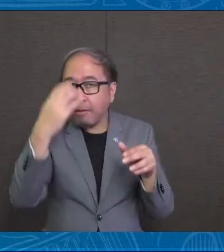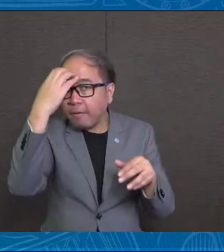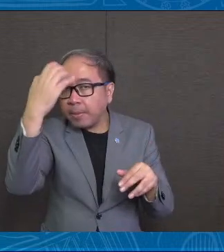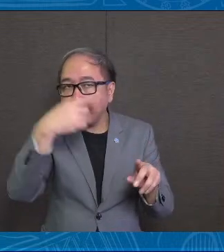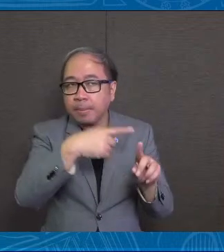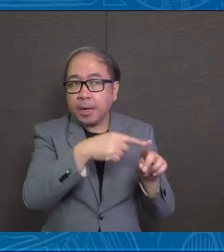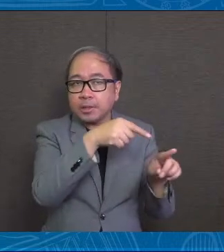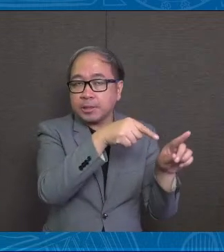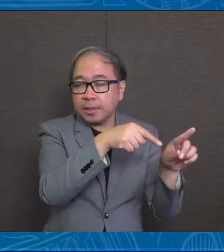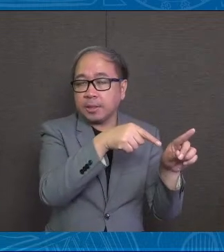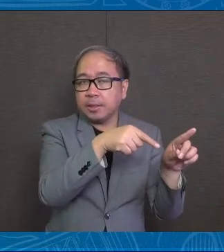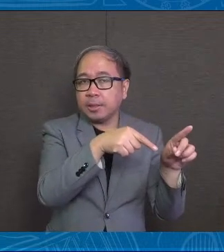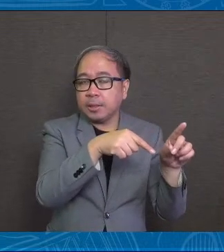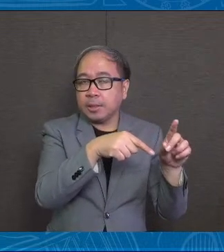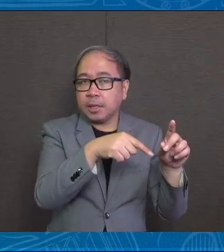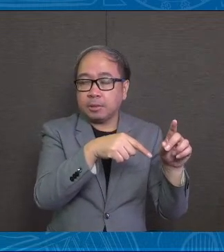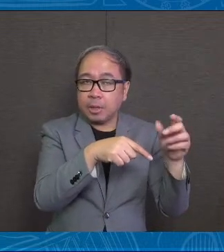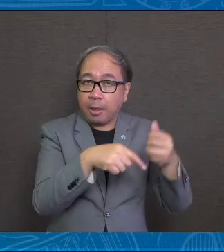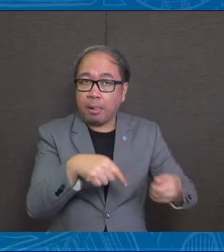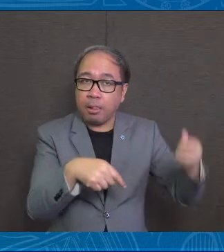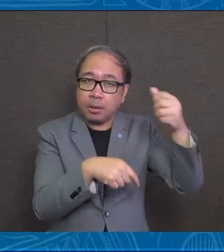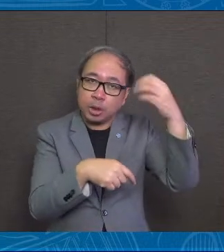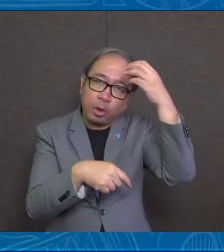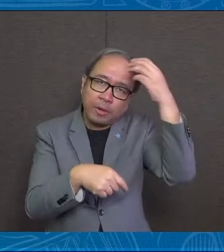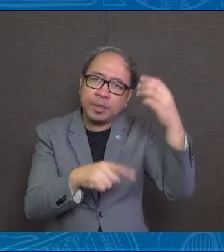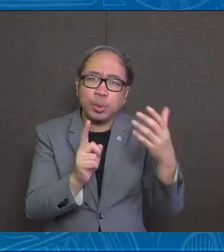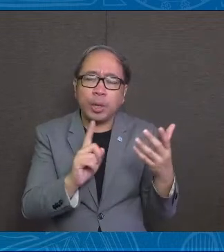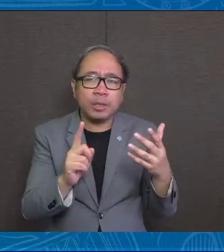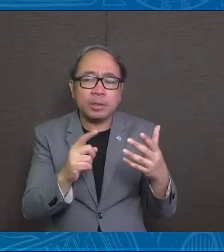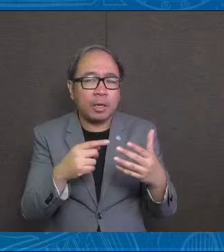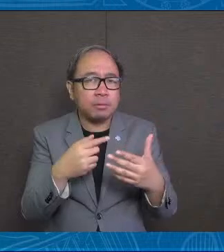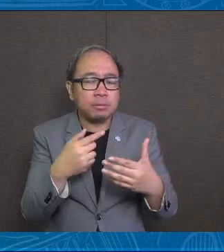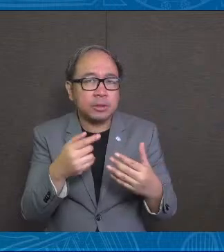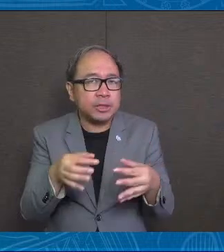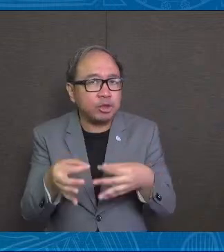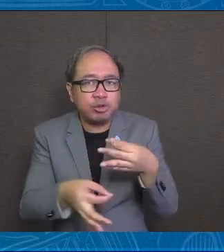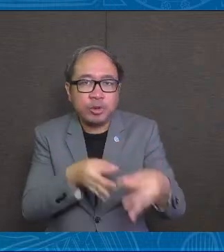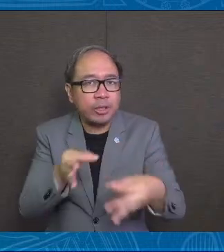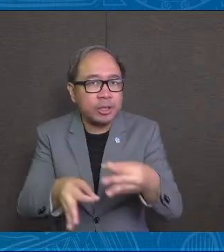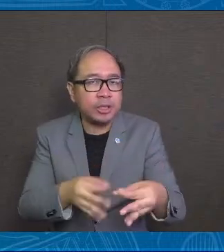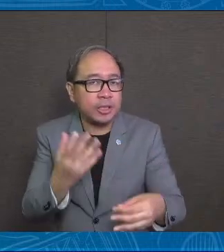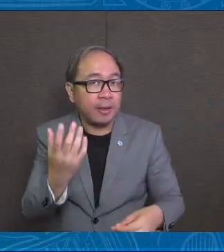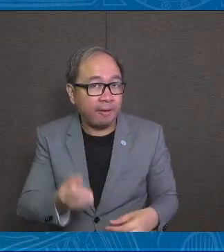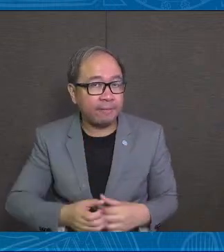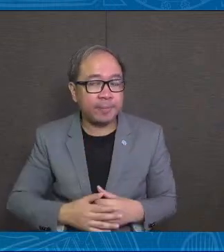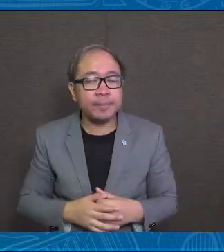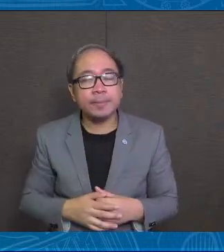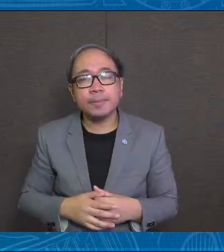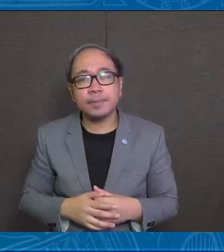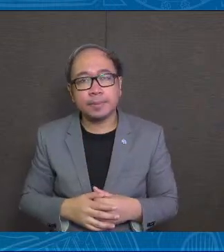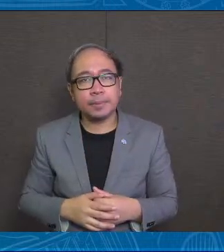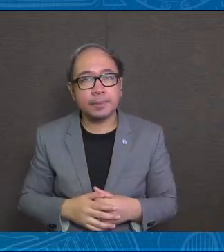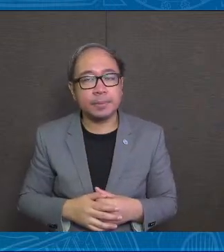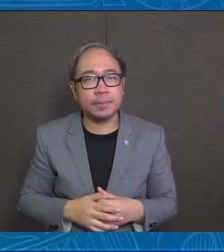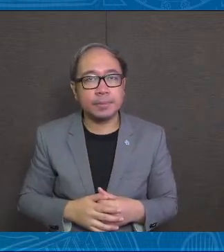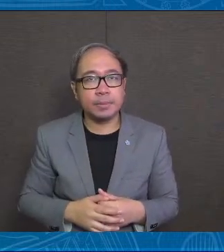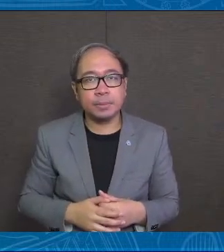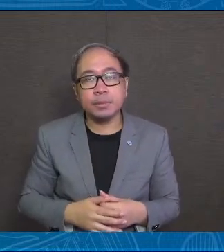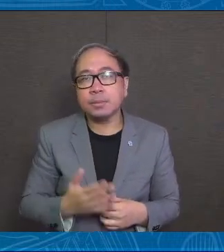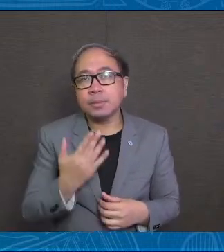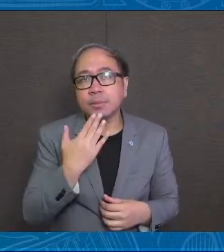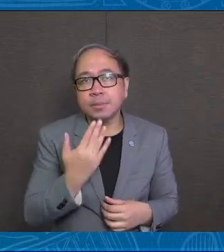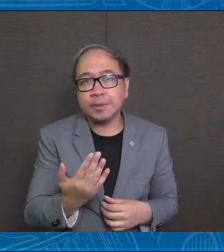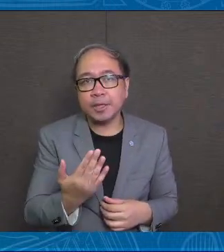those interactions. Please. Yes, thank you very much. I think thanks for the question on